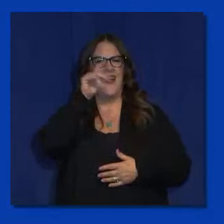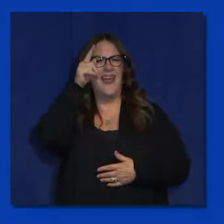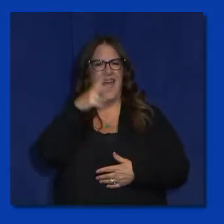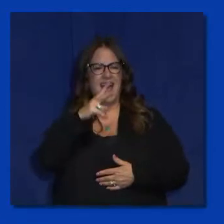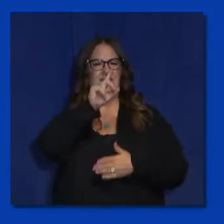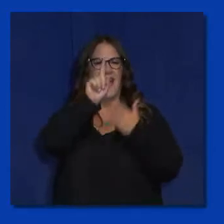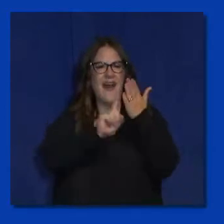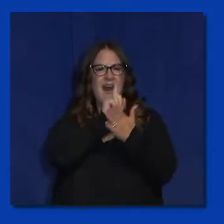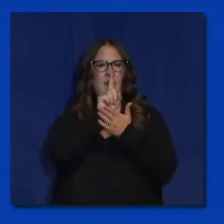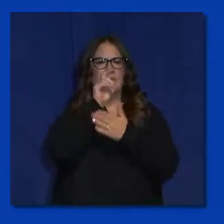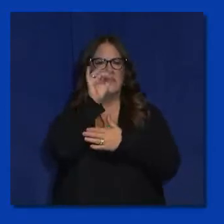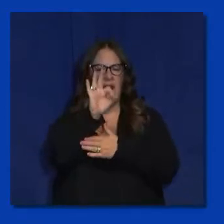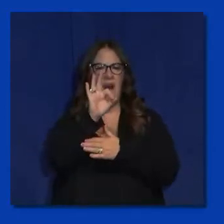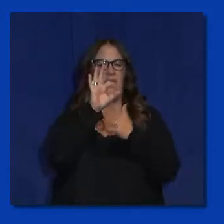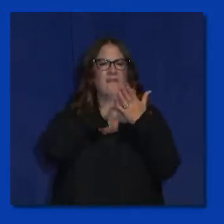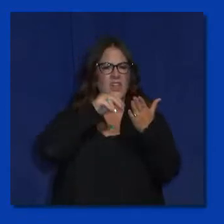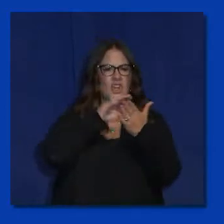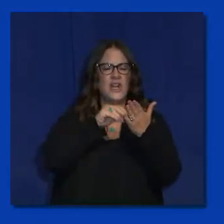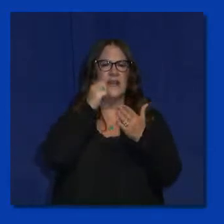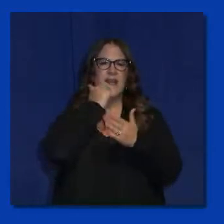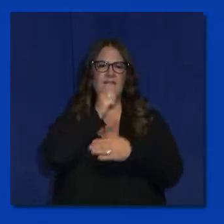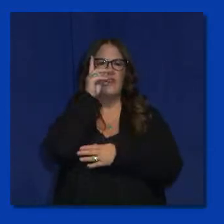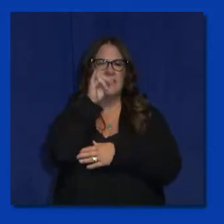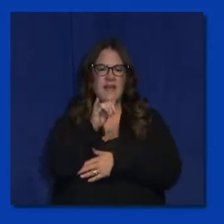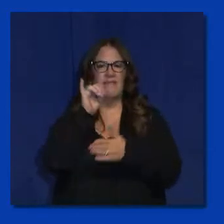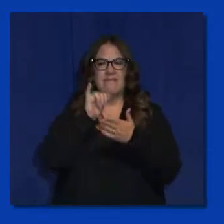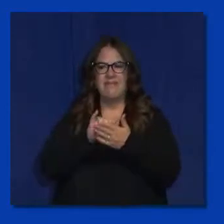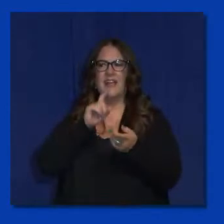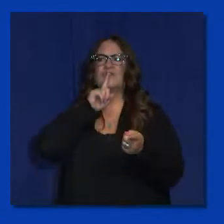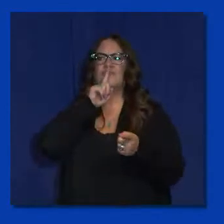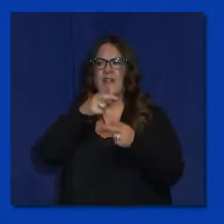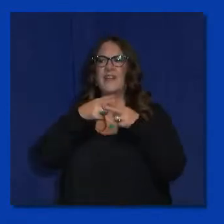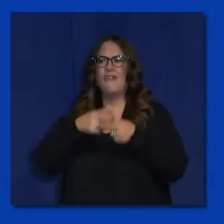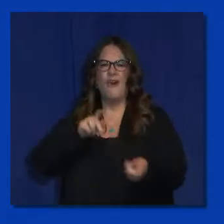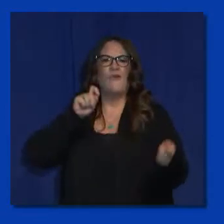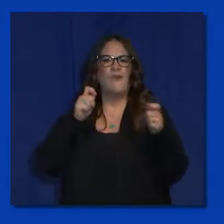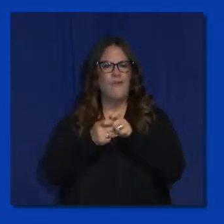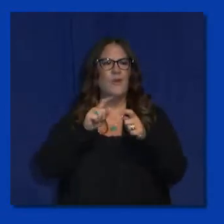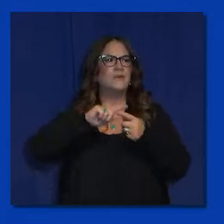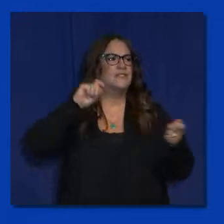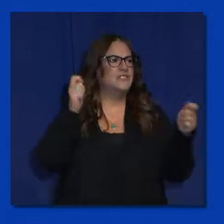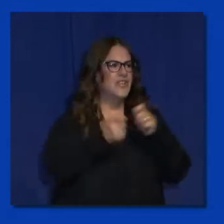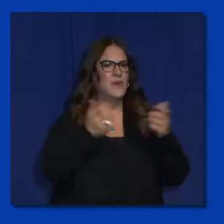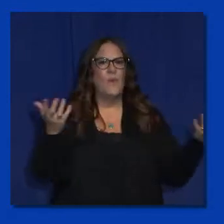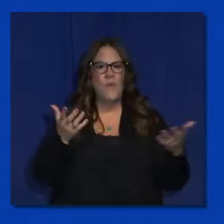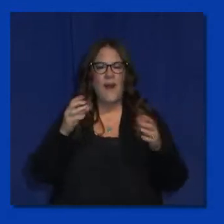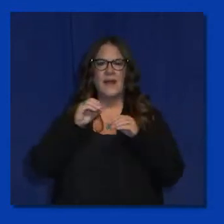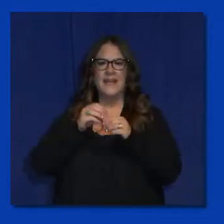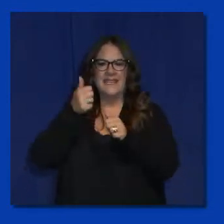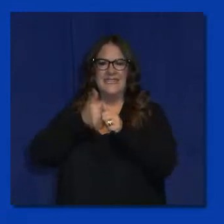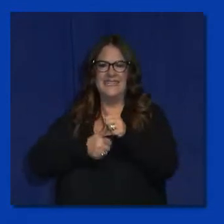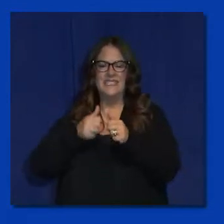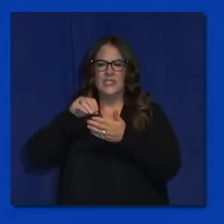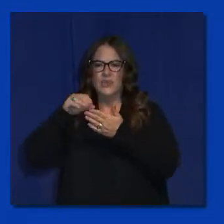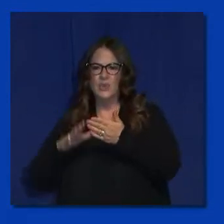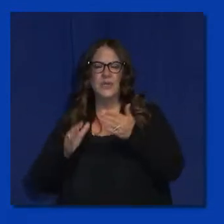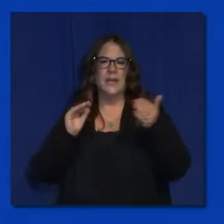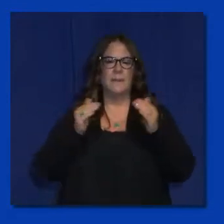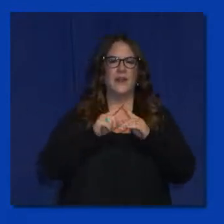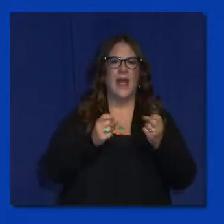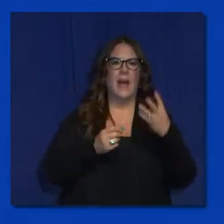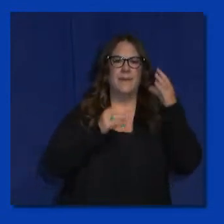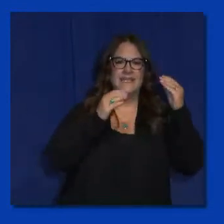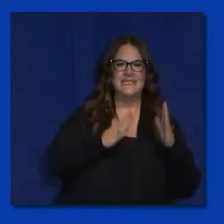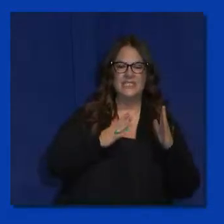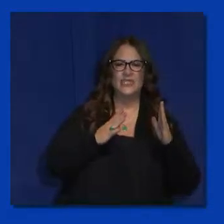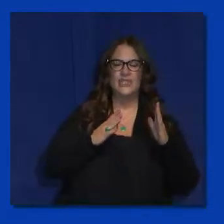day. That's reform. That's happening in real time, reducing class size. All the experts, you put them all in one room, they say, what do you need to